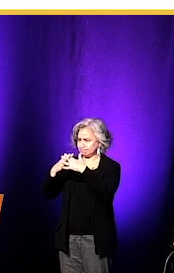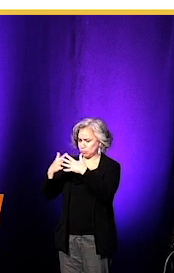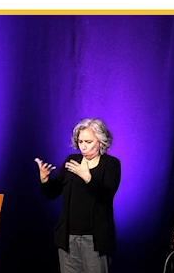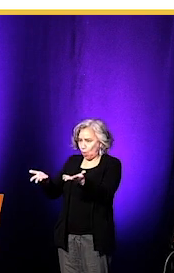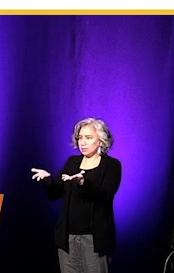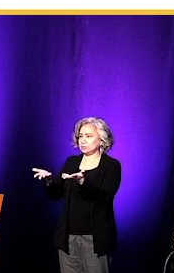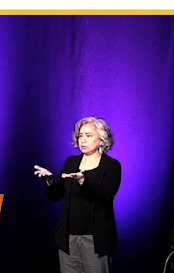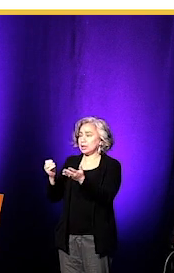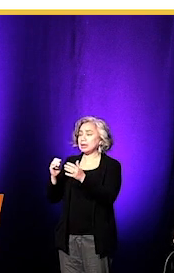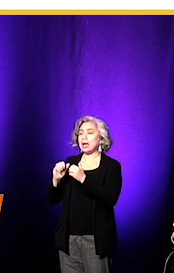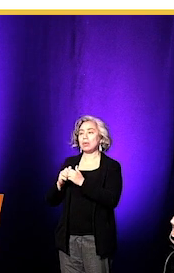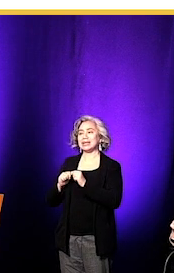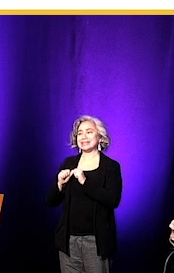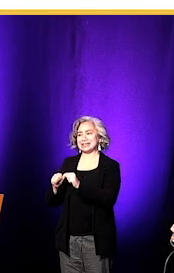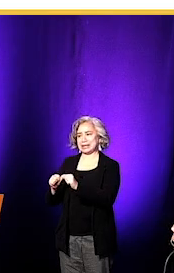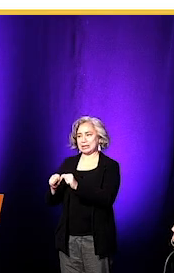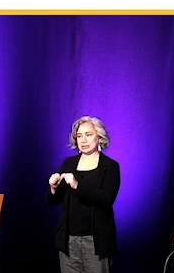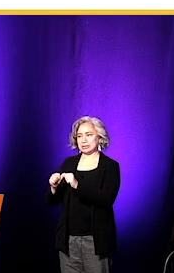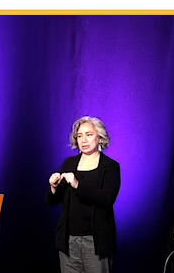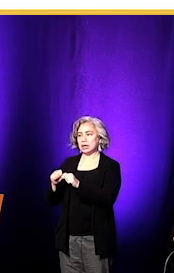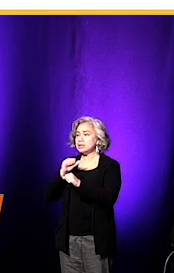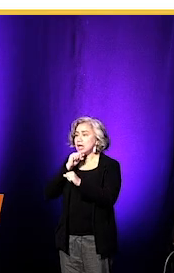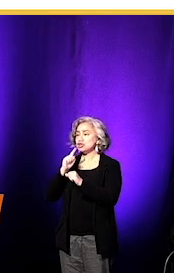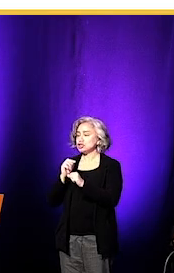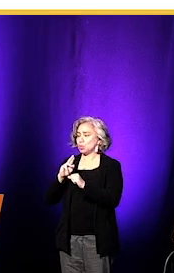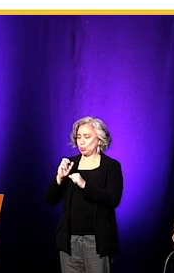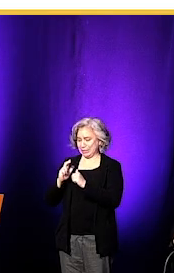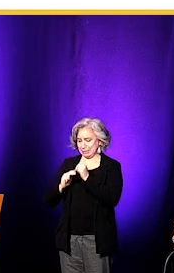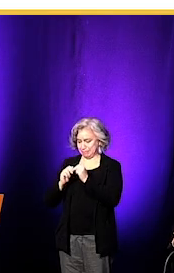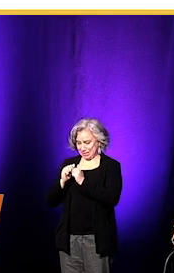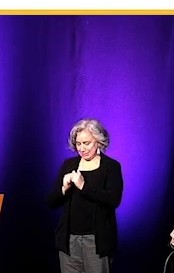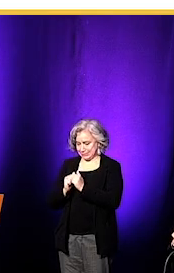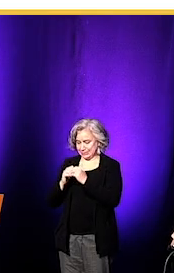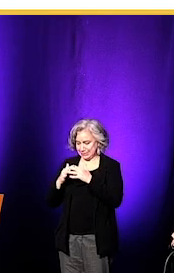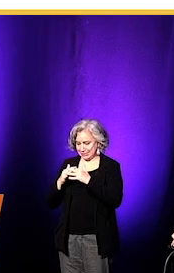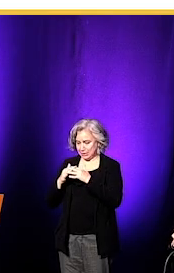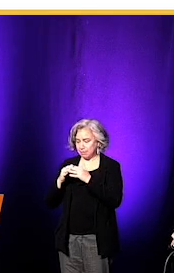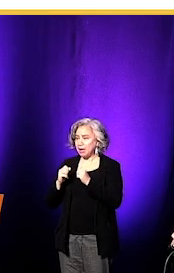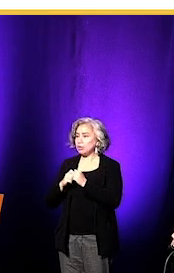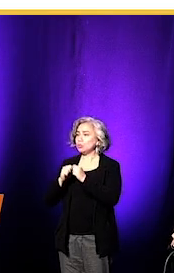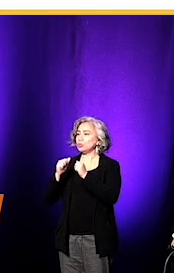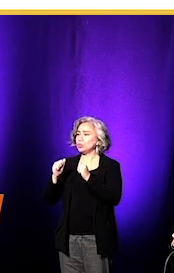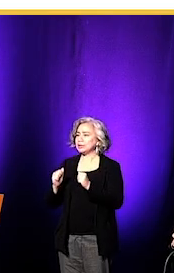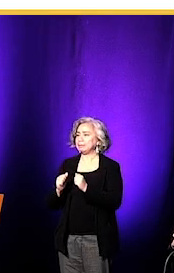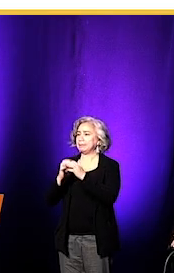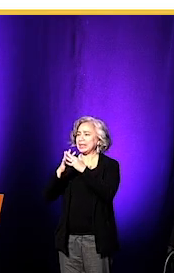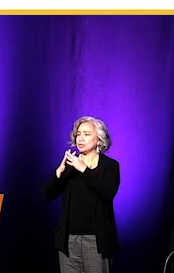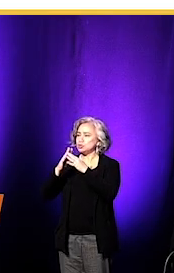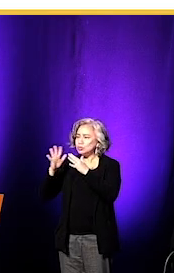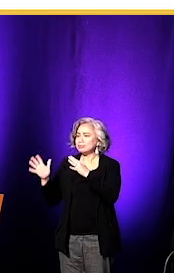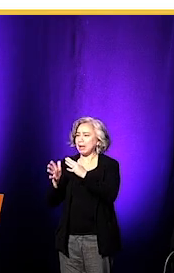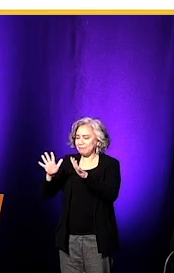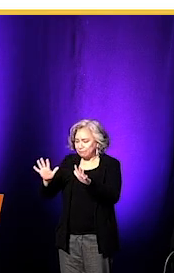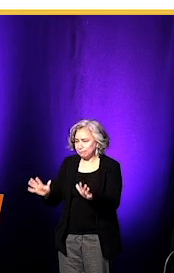most importantly. We just don't want to rebuild. We want to rebuild where people really do flourish. Thank you.